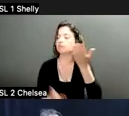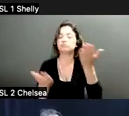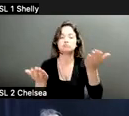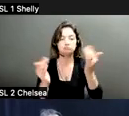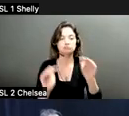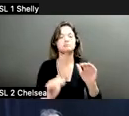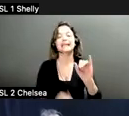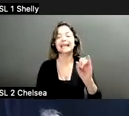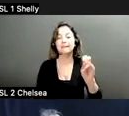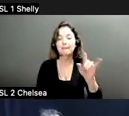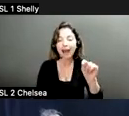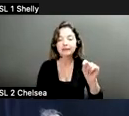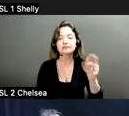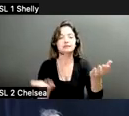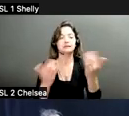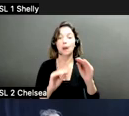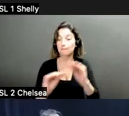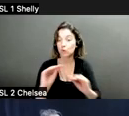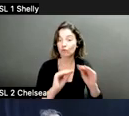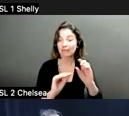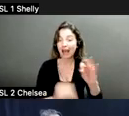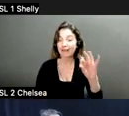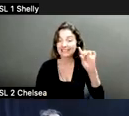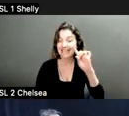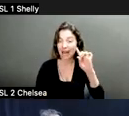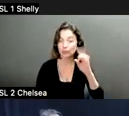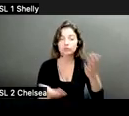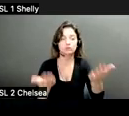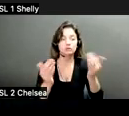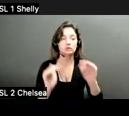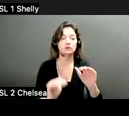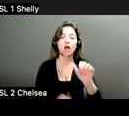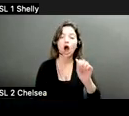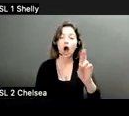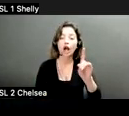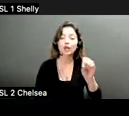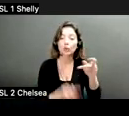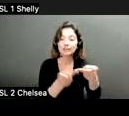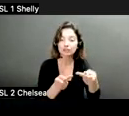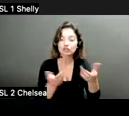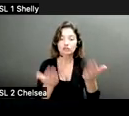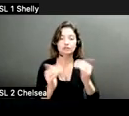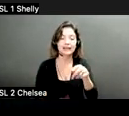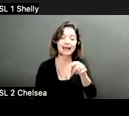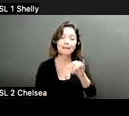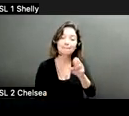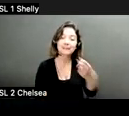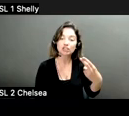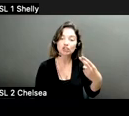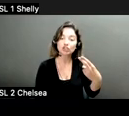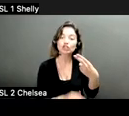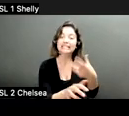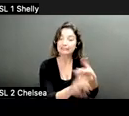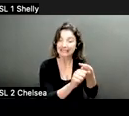of sound, audio position, pitch and speed, taste, personal reference,